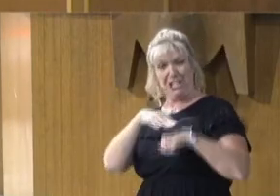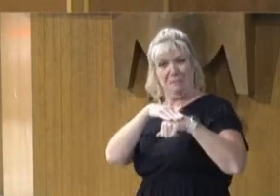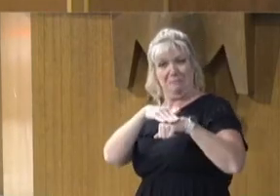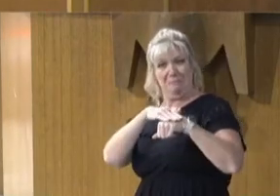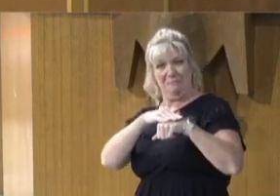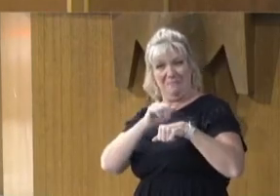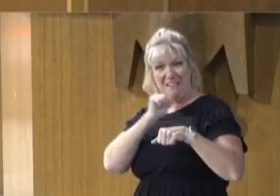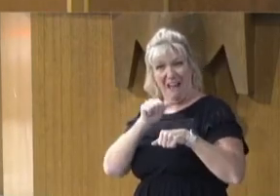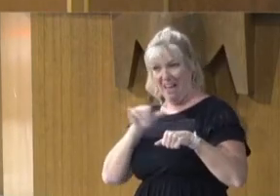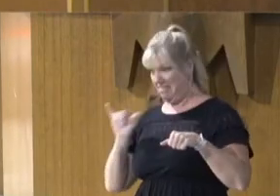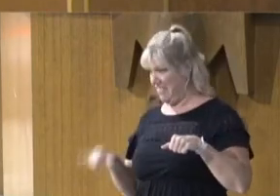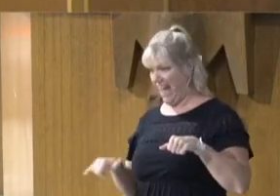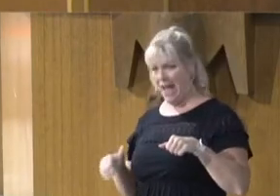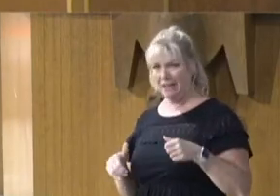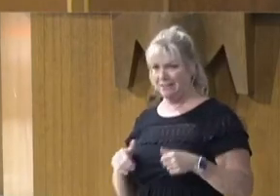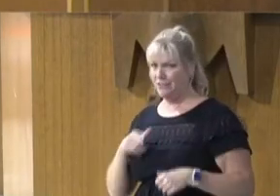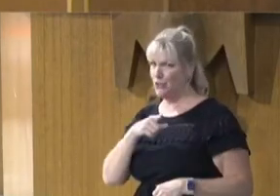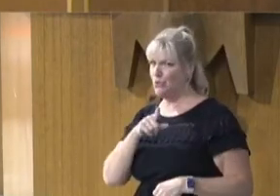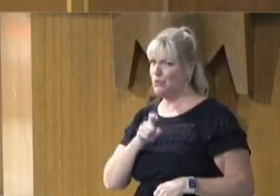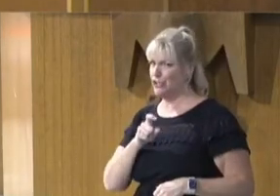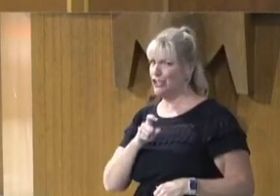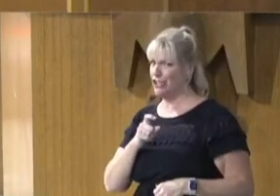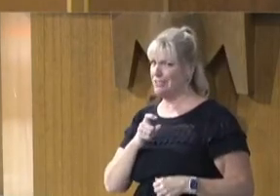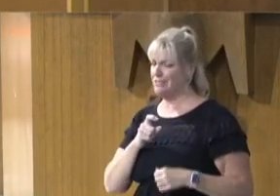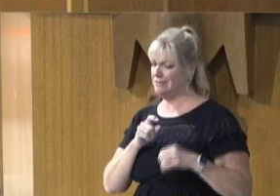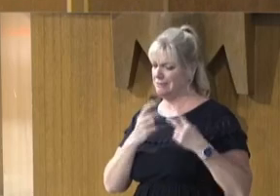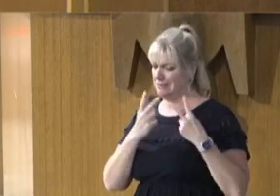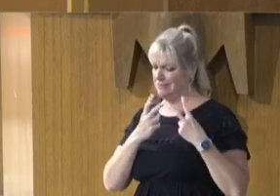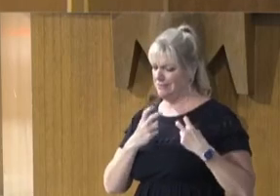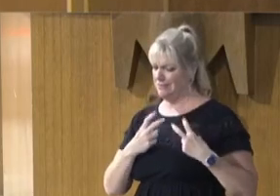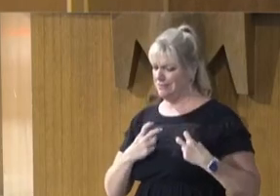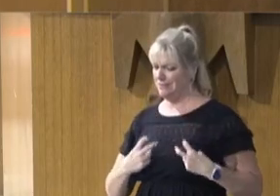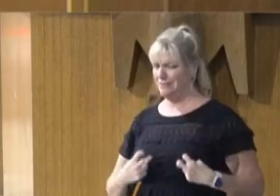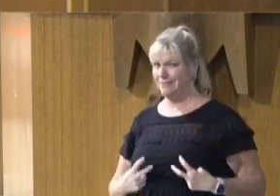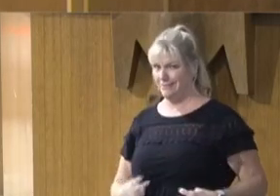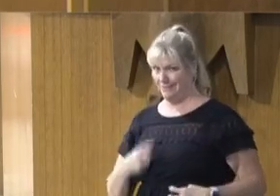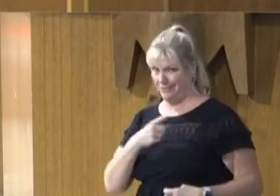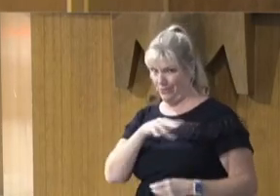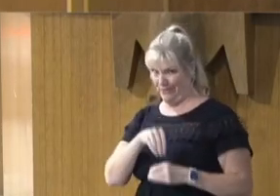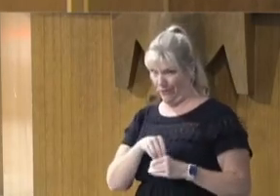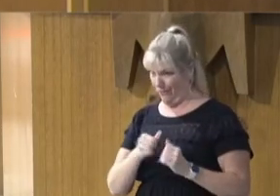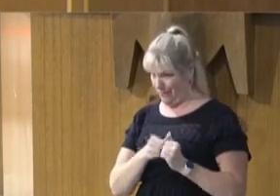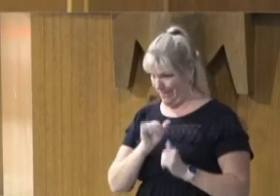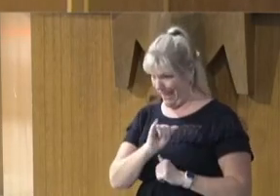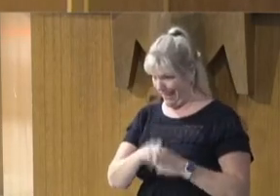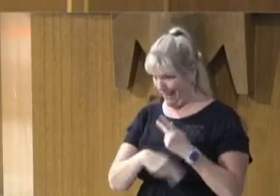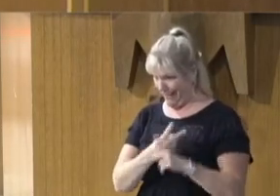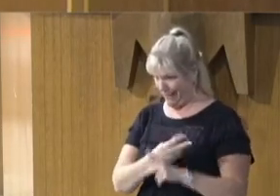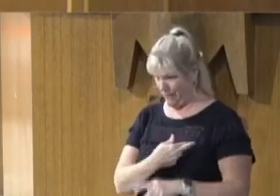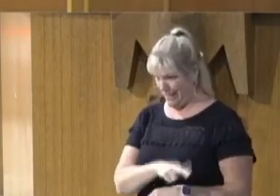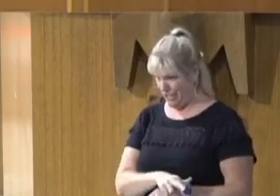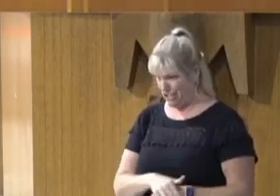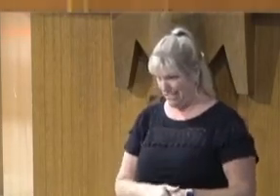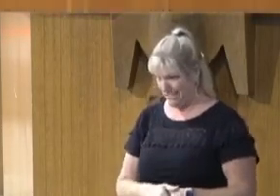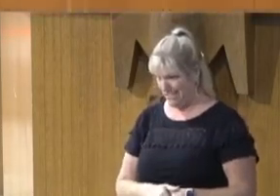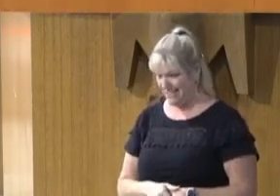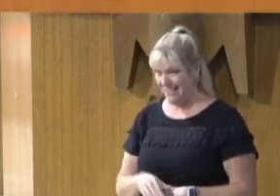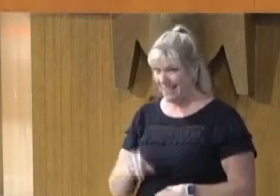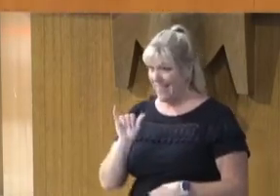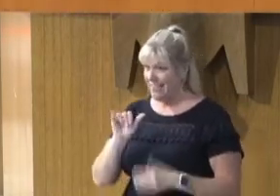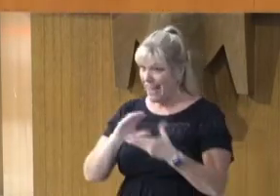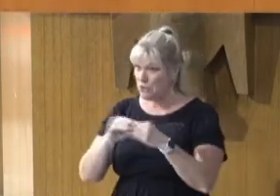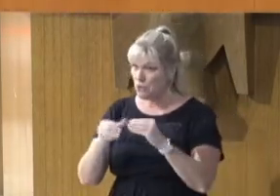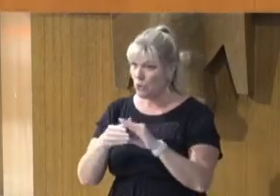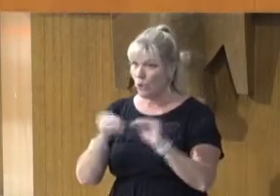or at the very least, your engagement with it. You know, the title, The Good Samaritan,